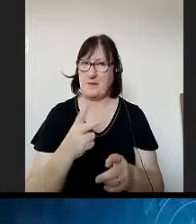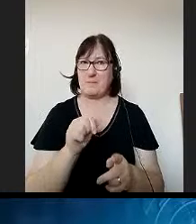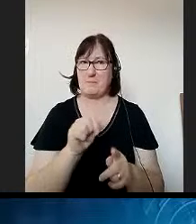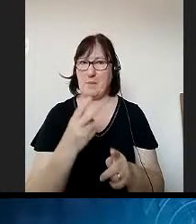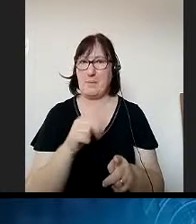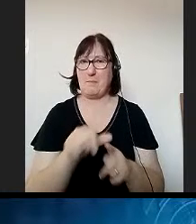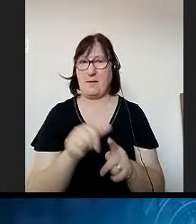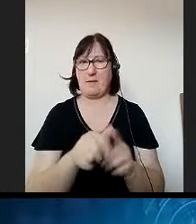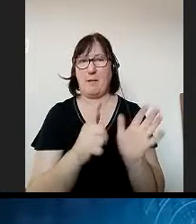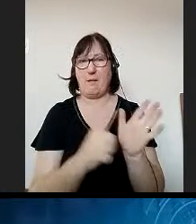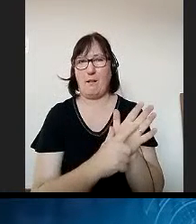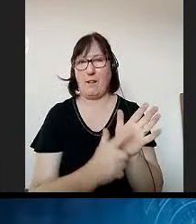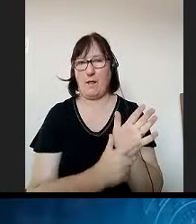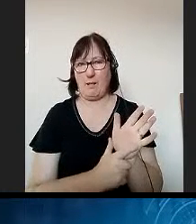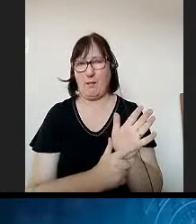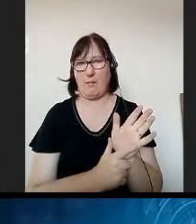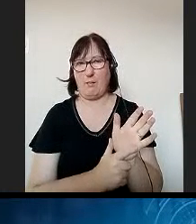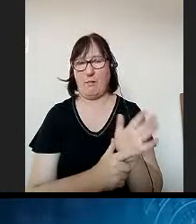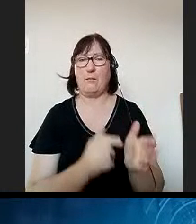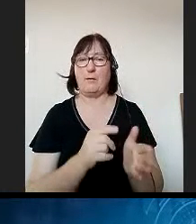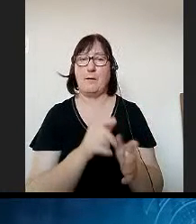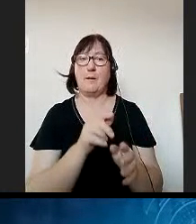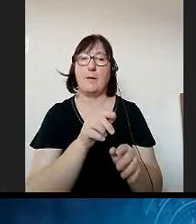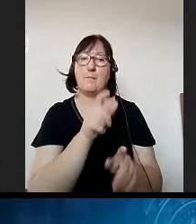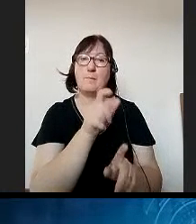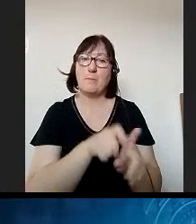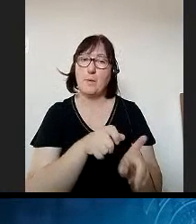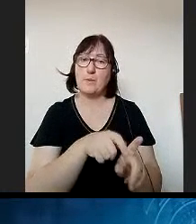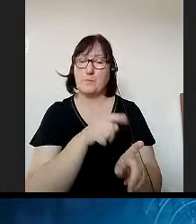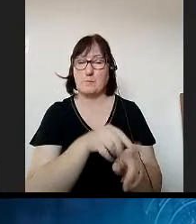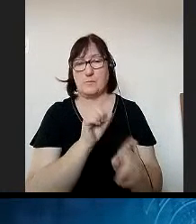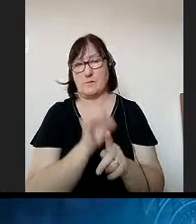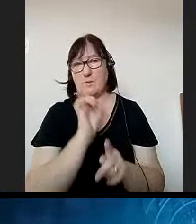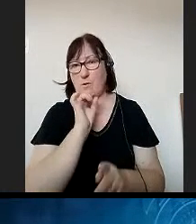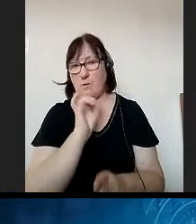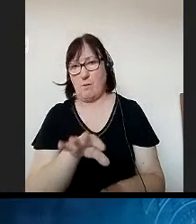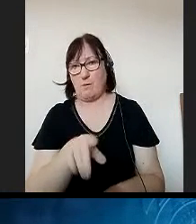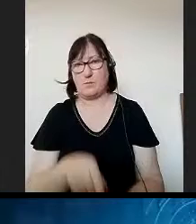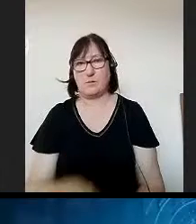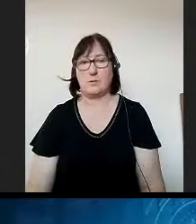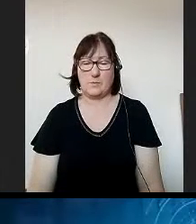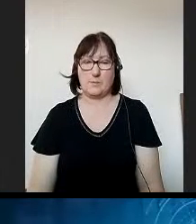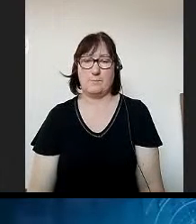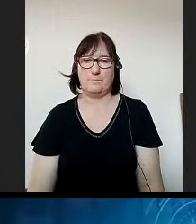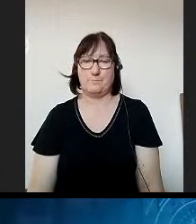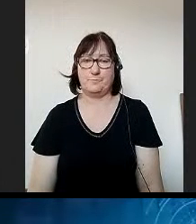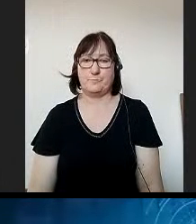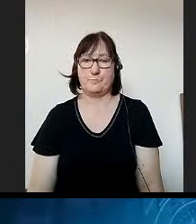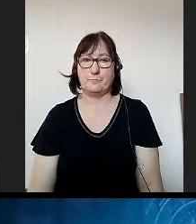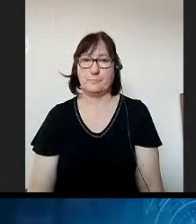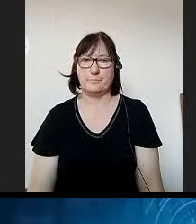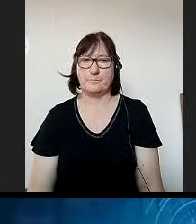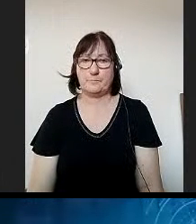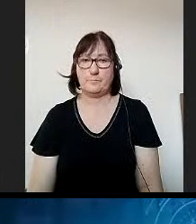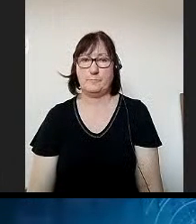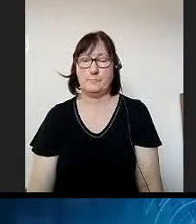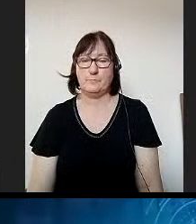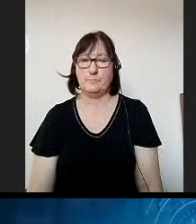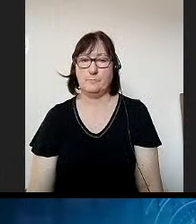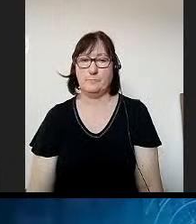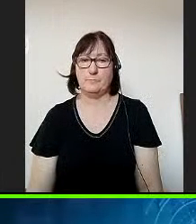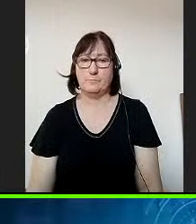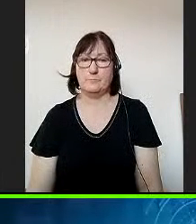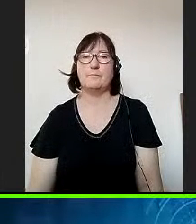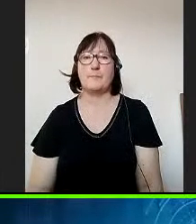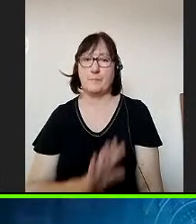the second leg could go to another colleague. Sure. But I understood the